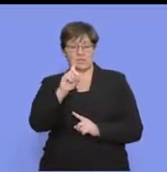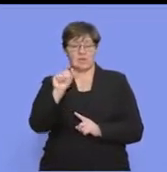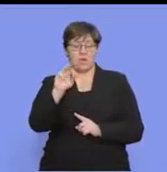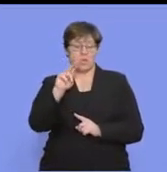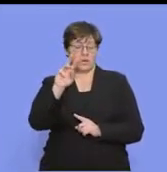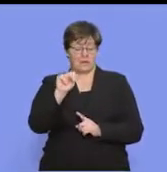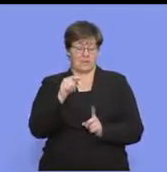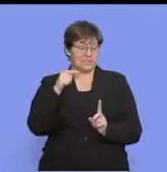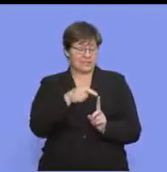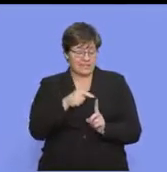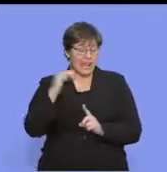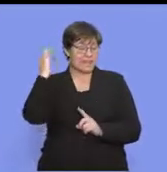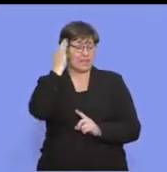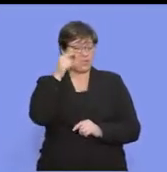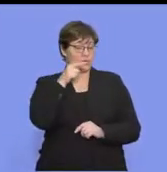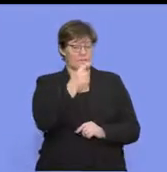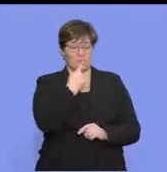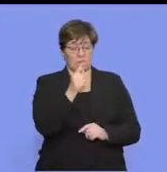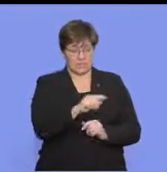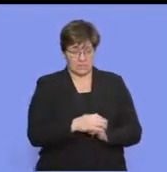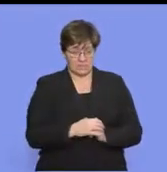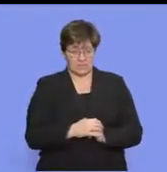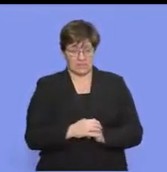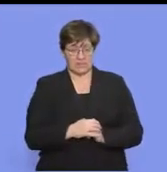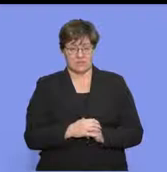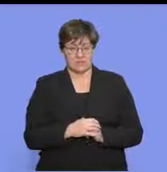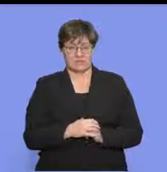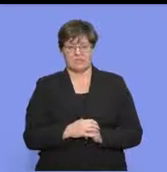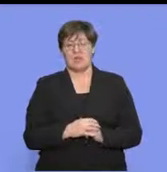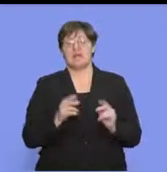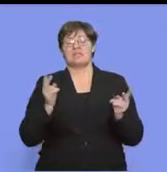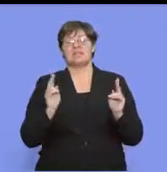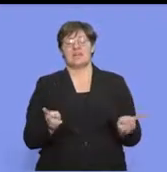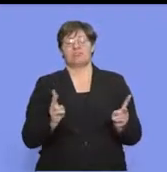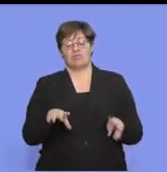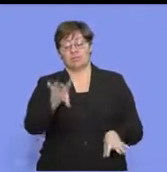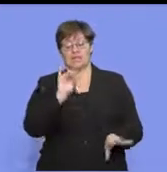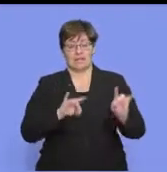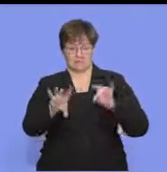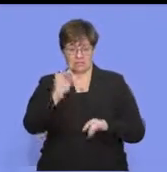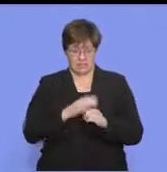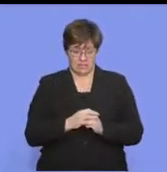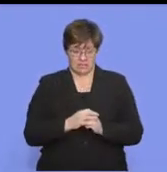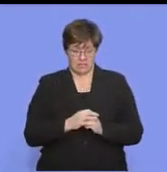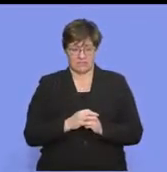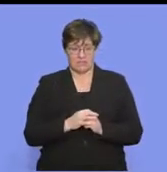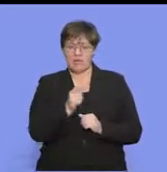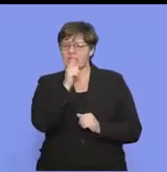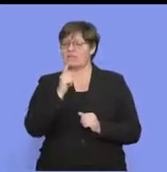And Darwin's theory we call natural selection. So that already tells